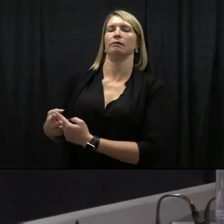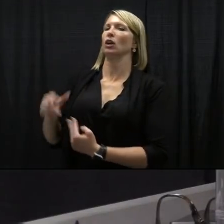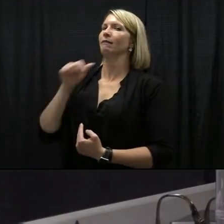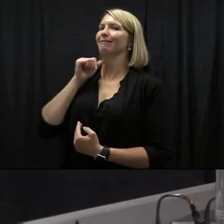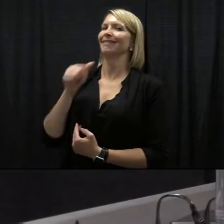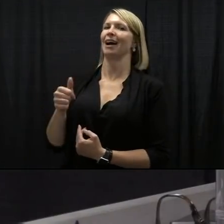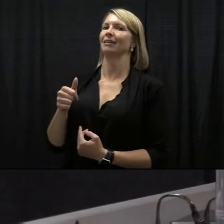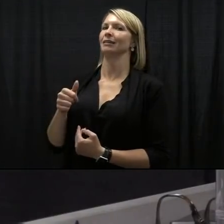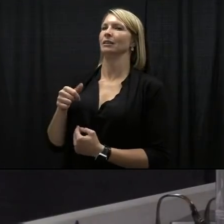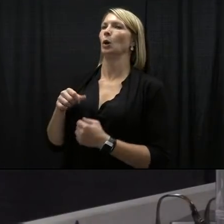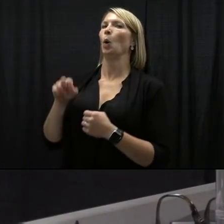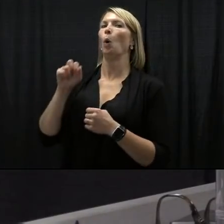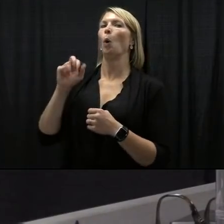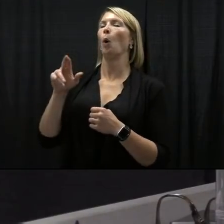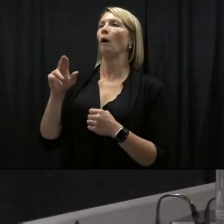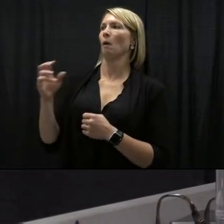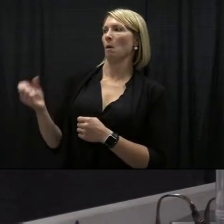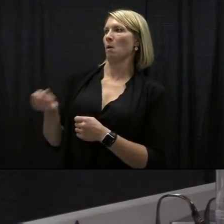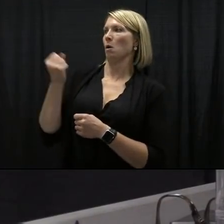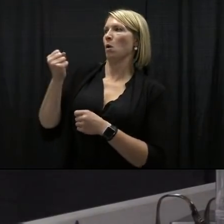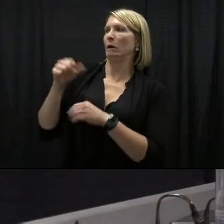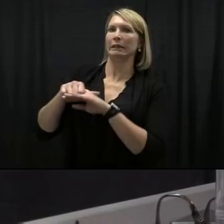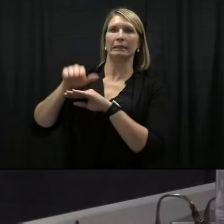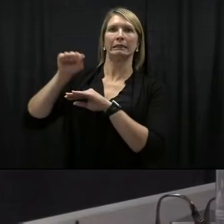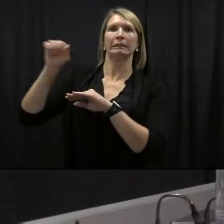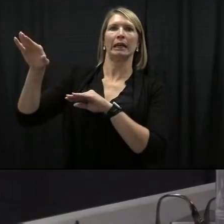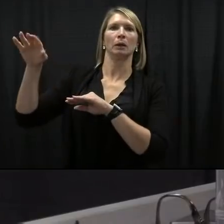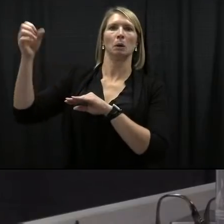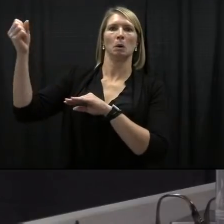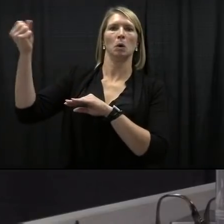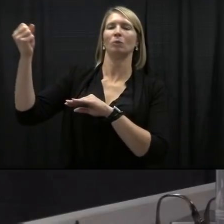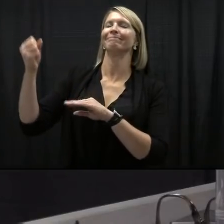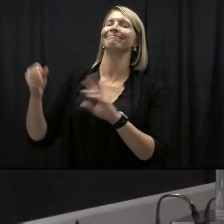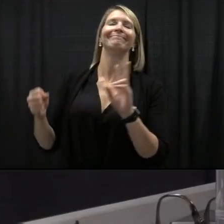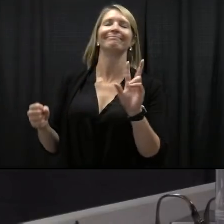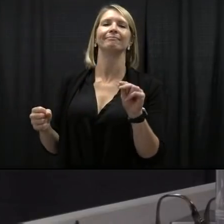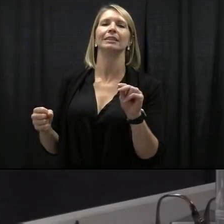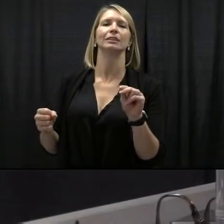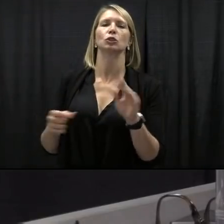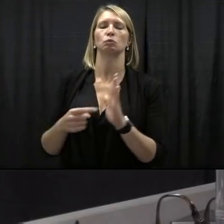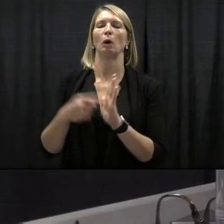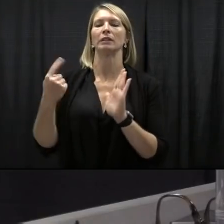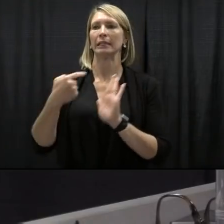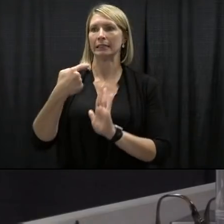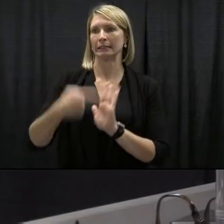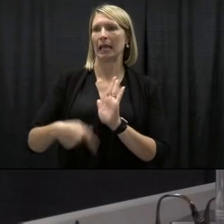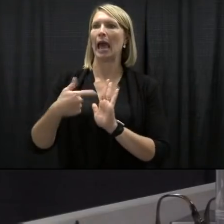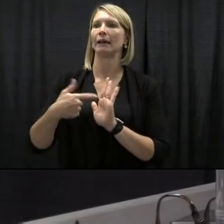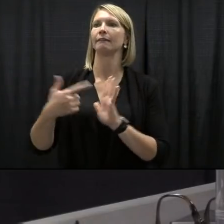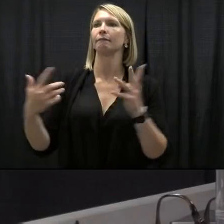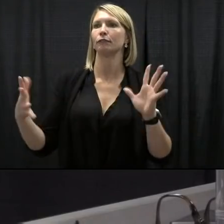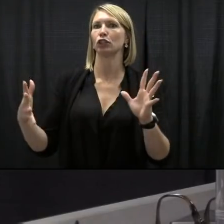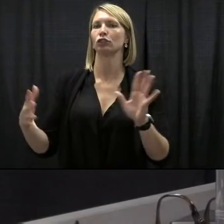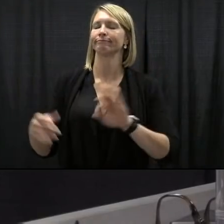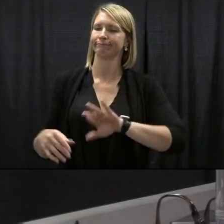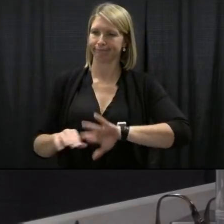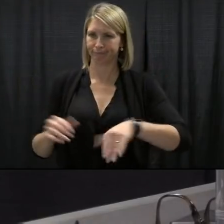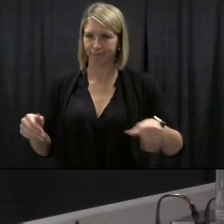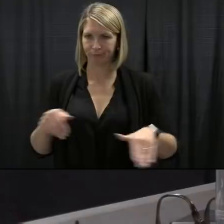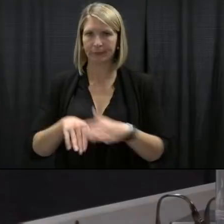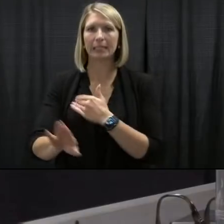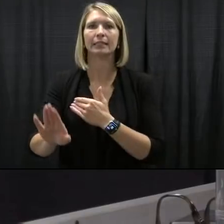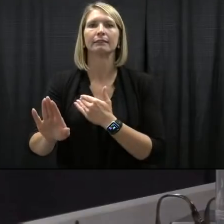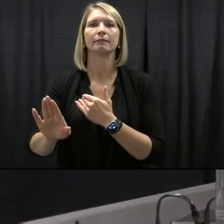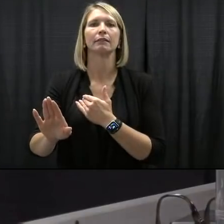we're not sending any information to any servers anywhere. It remains on the phone or device where you